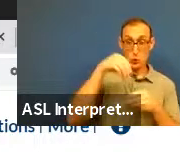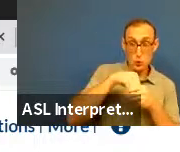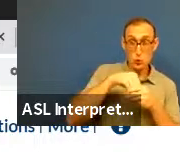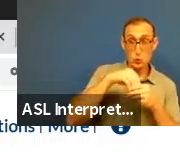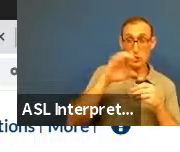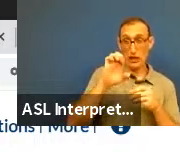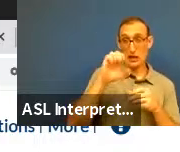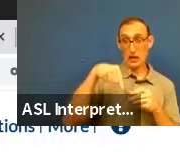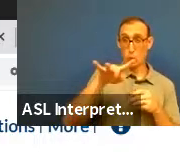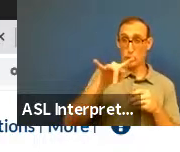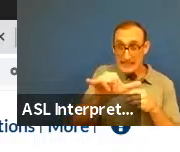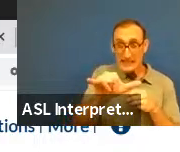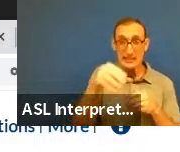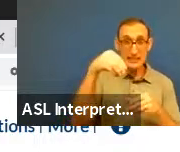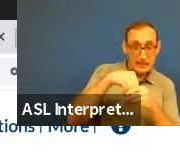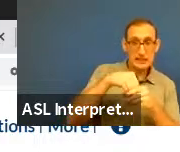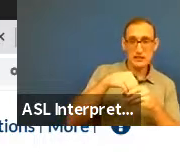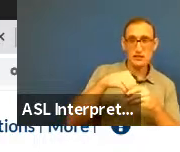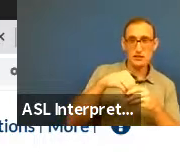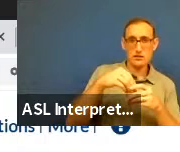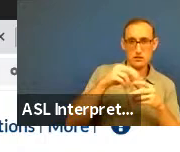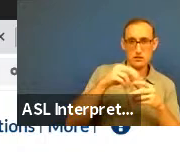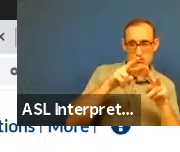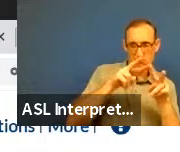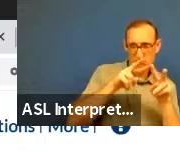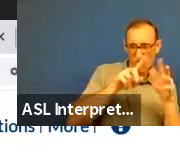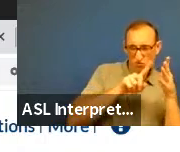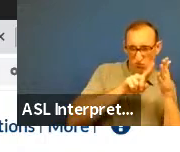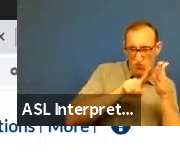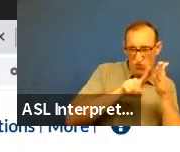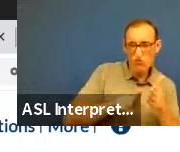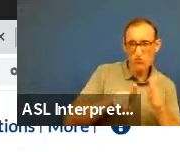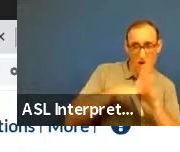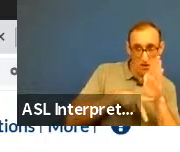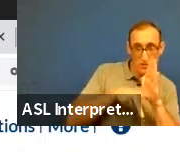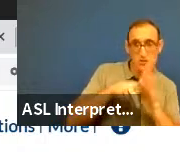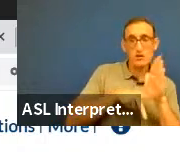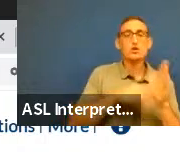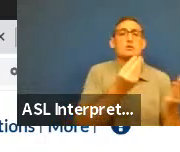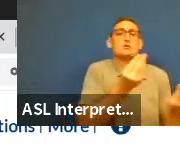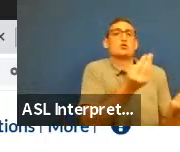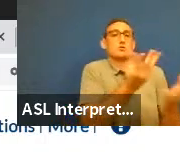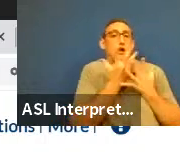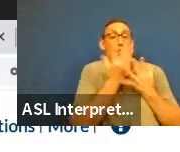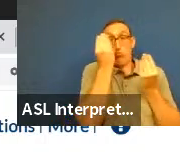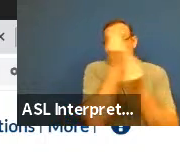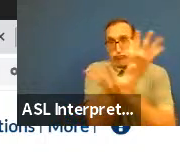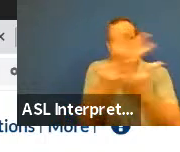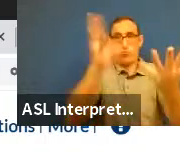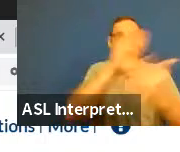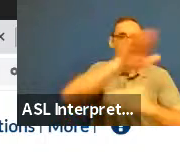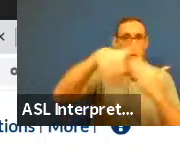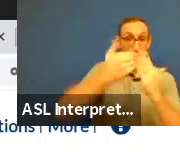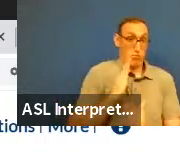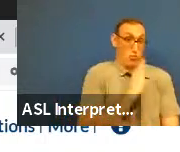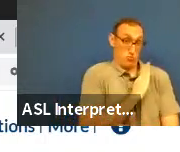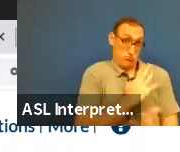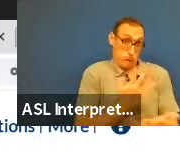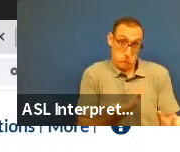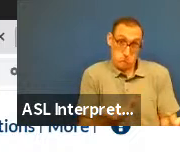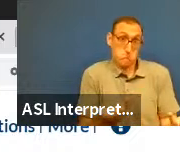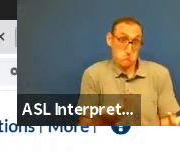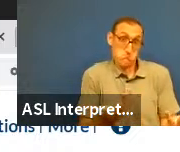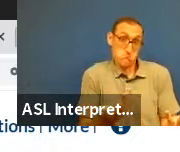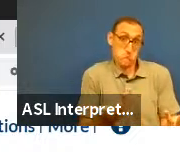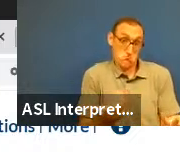Just share that, or, like reach out to myself or the whole board. And that way we can get